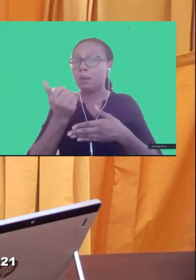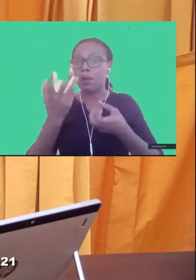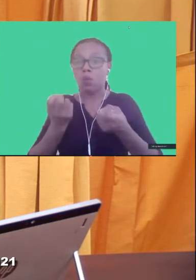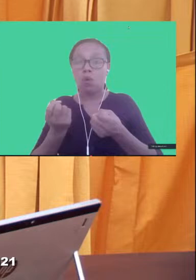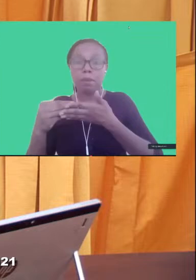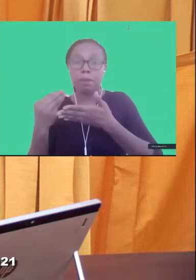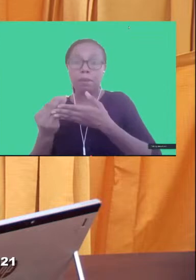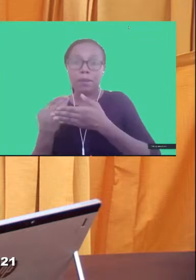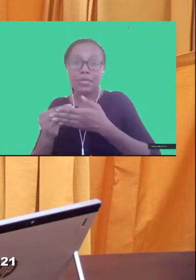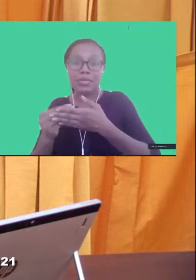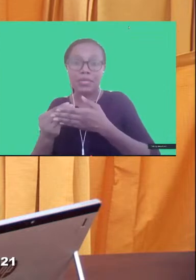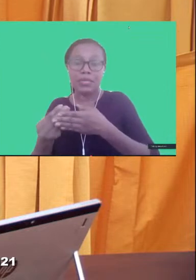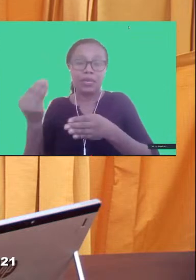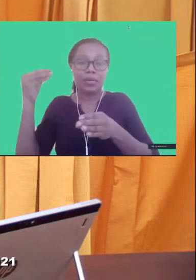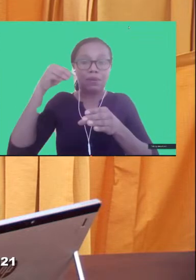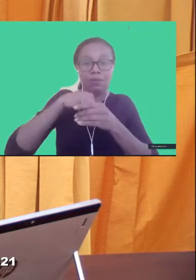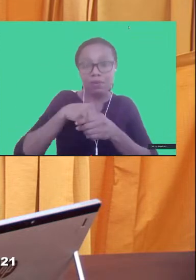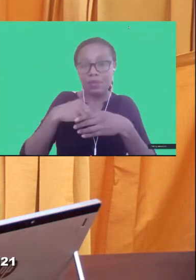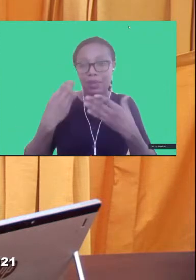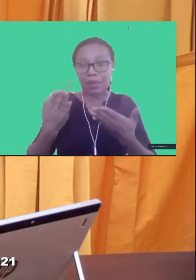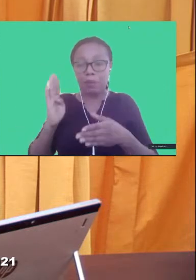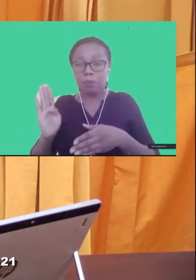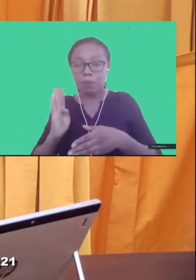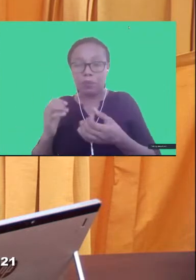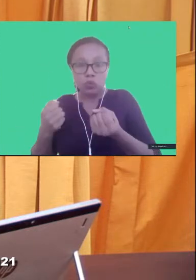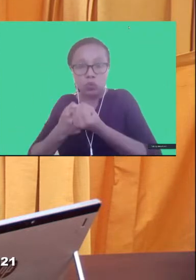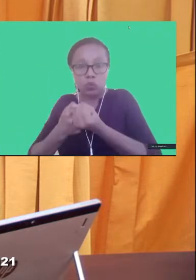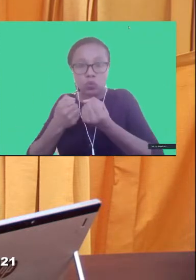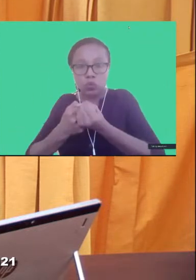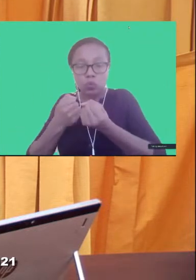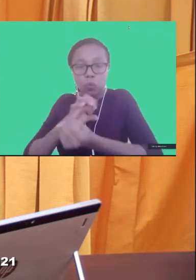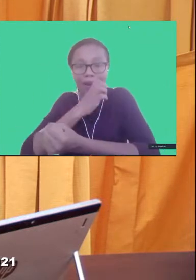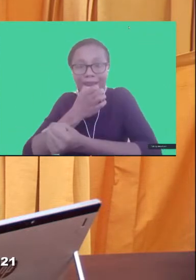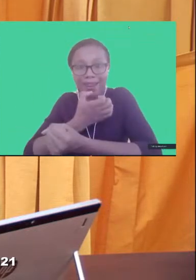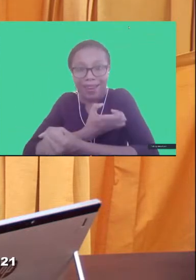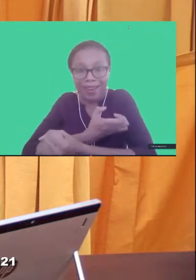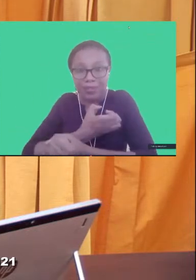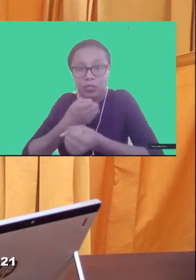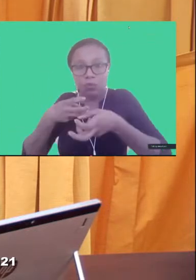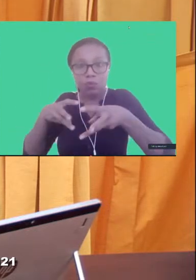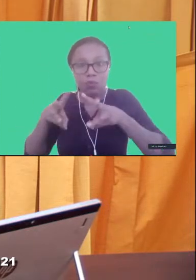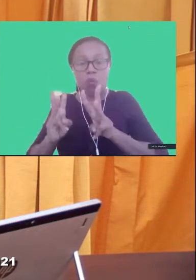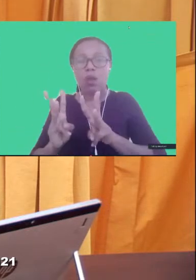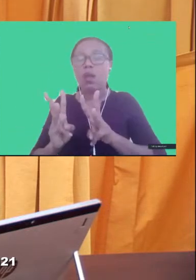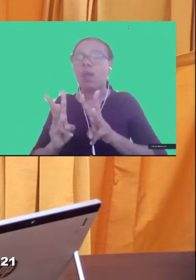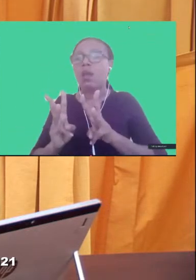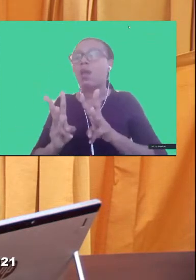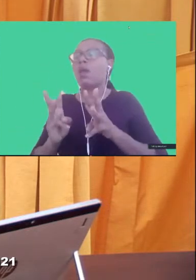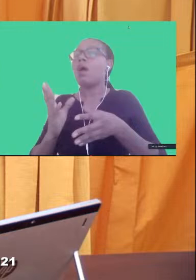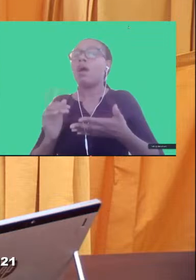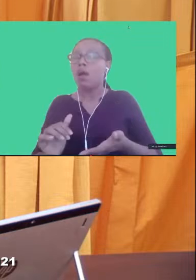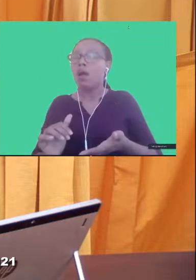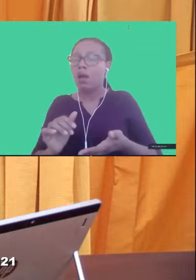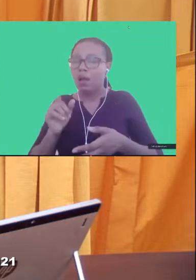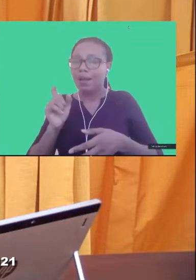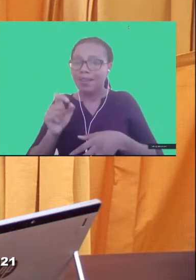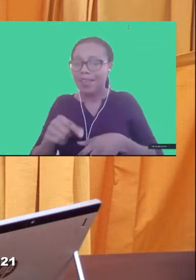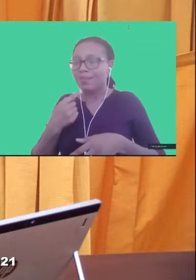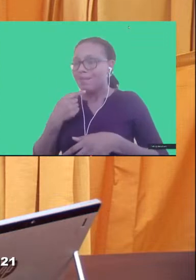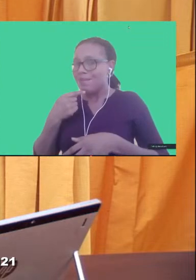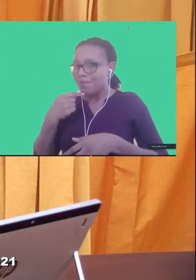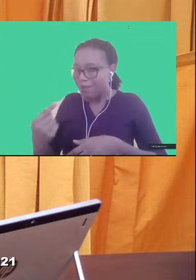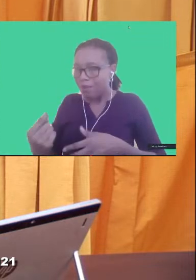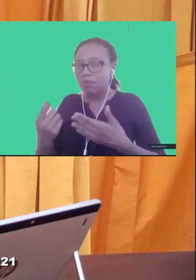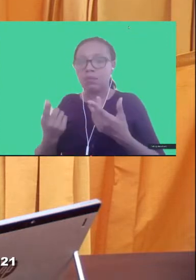the opportunities lie across the grid for investment and what amount can go in. So it makes the